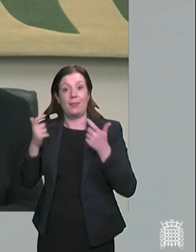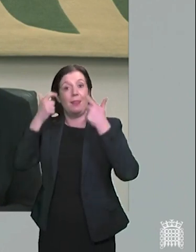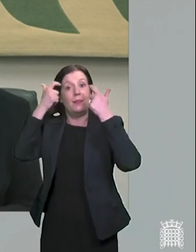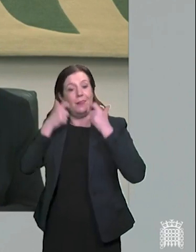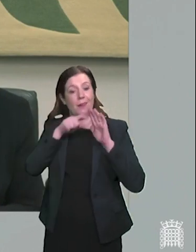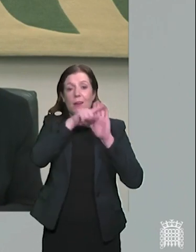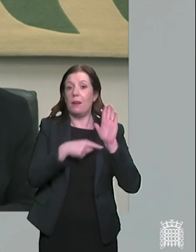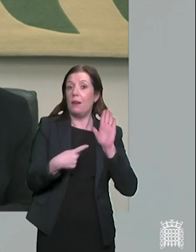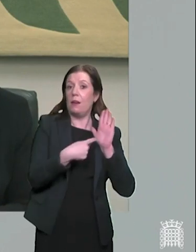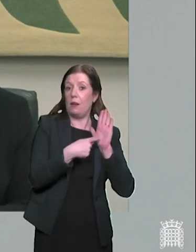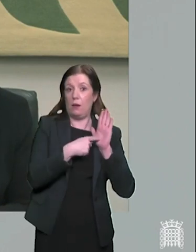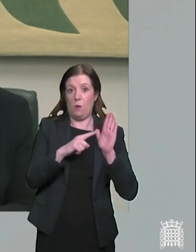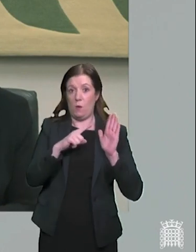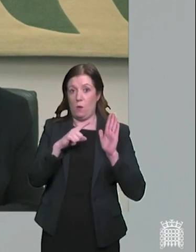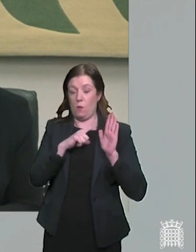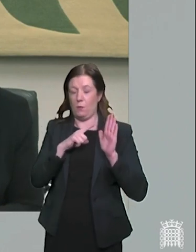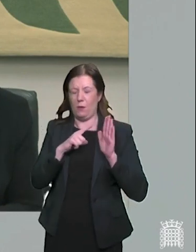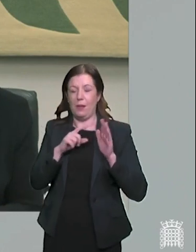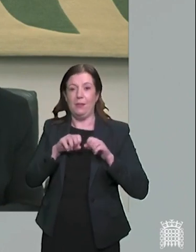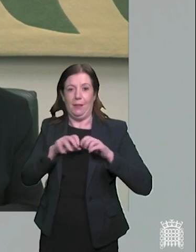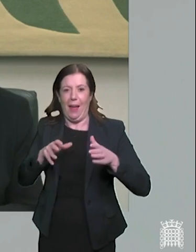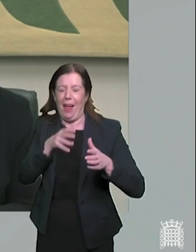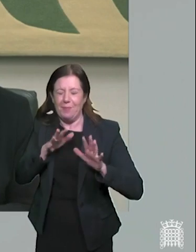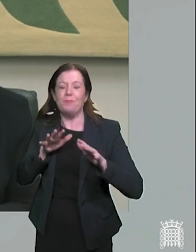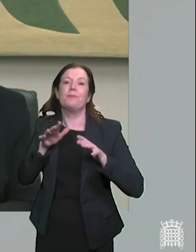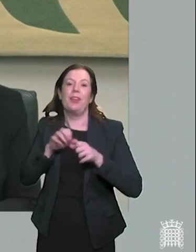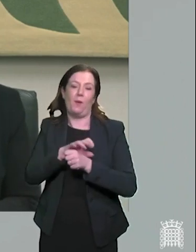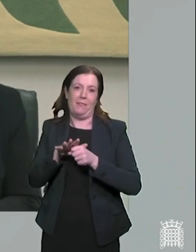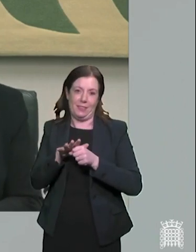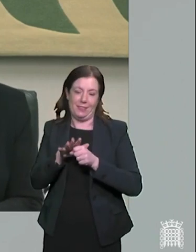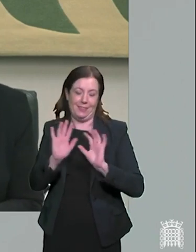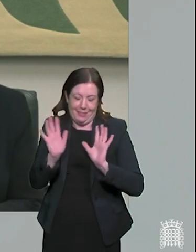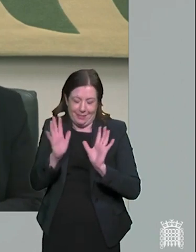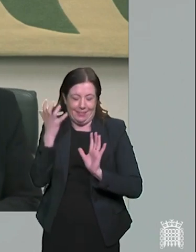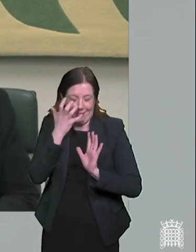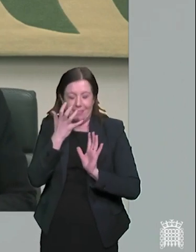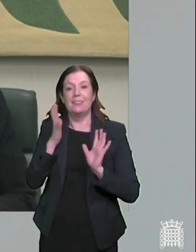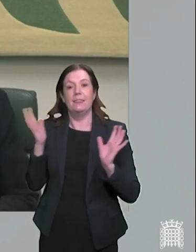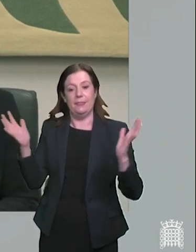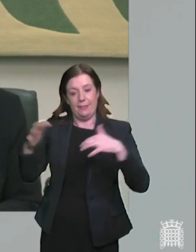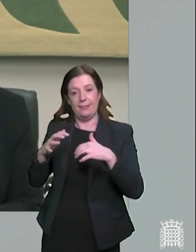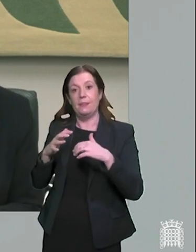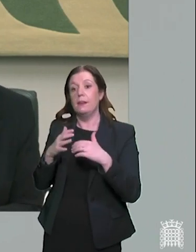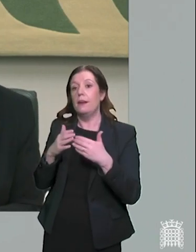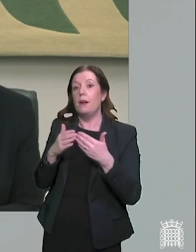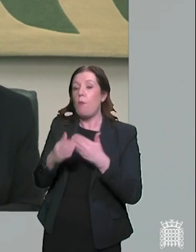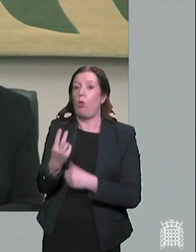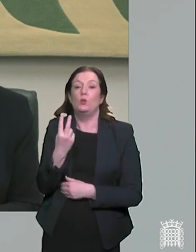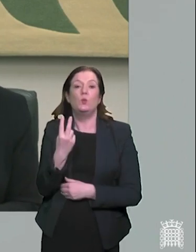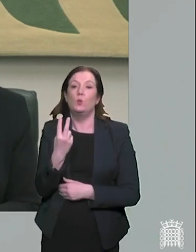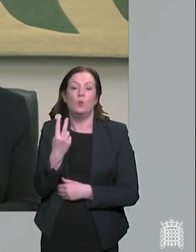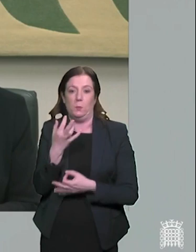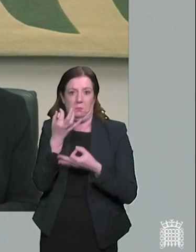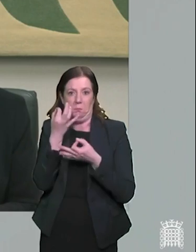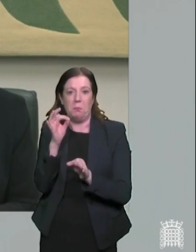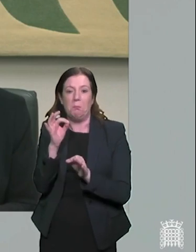rules in force to prevent the spread of COVID included restrictions on gatherings of two or more people, and